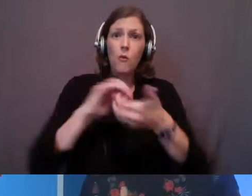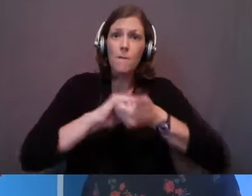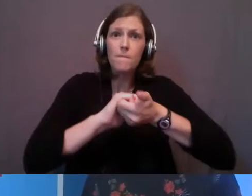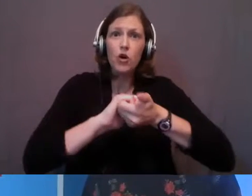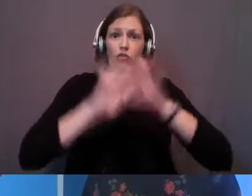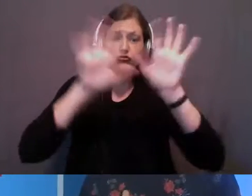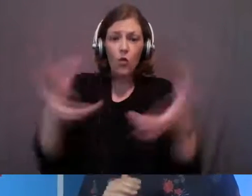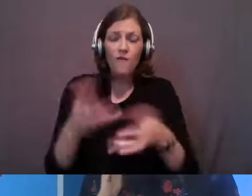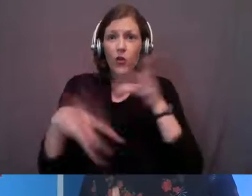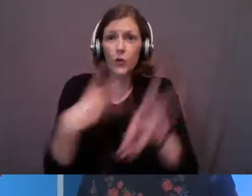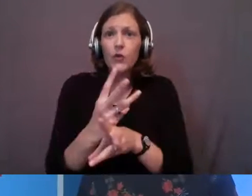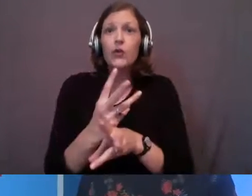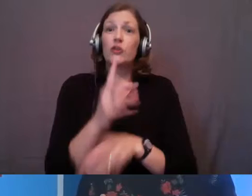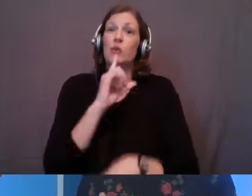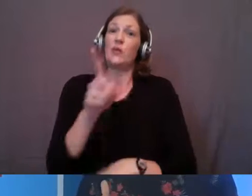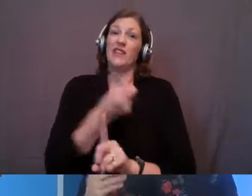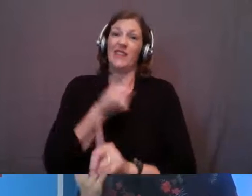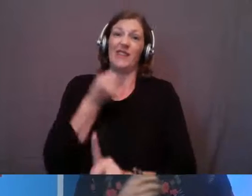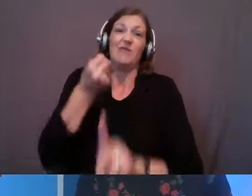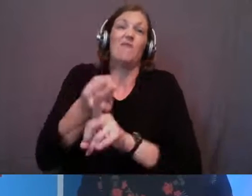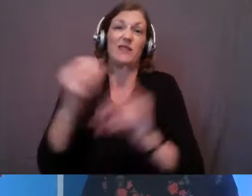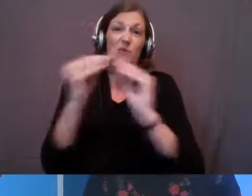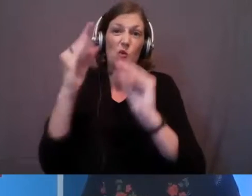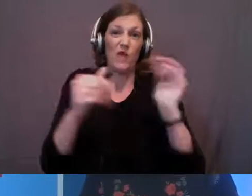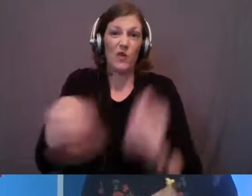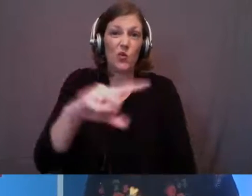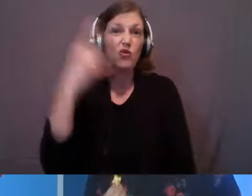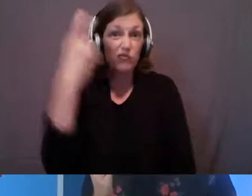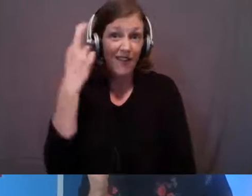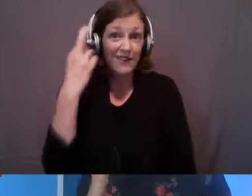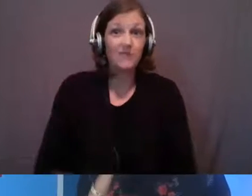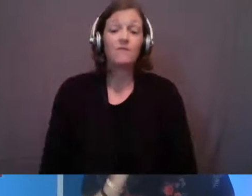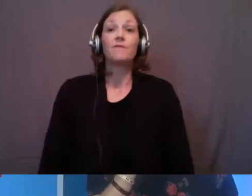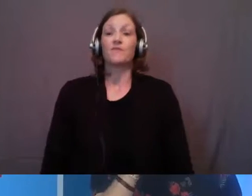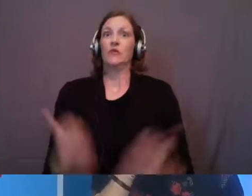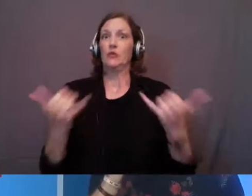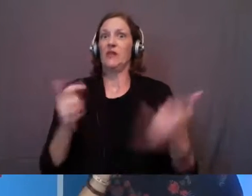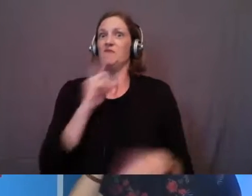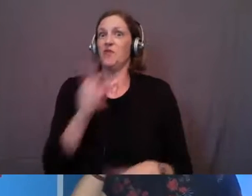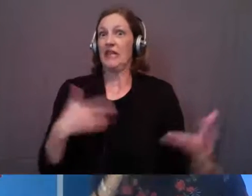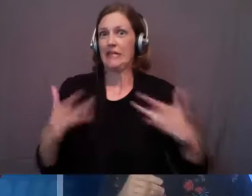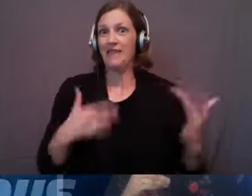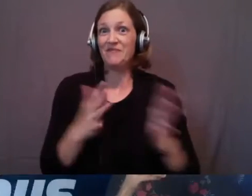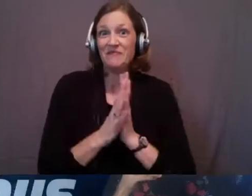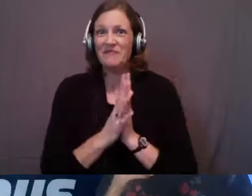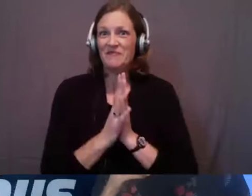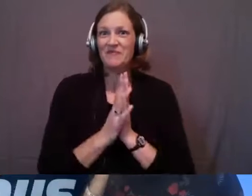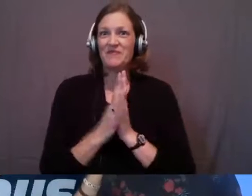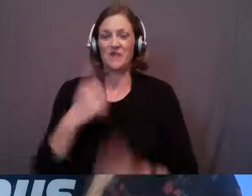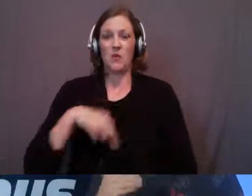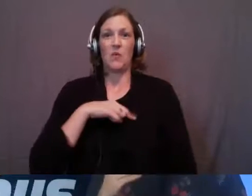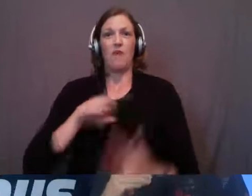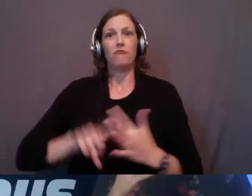more of an impact than you realize. Now today, I'm actually really excited because we are kicking off